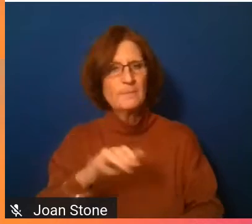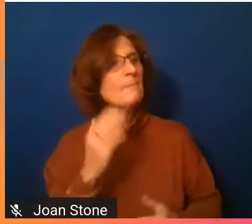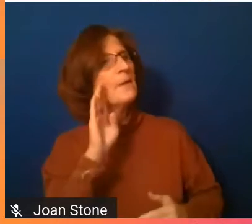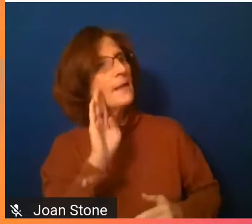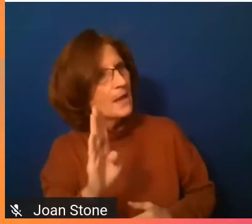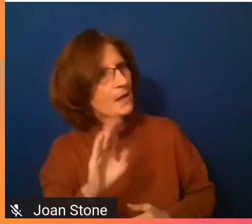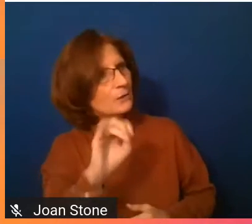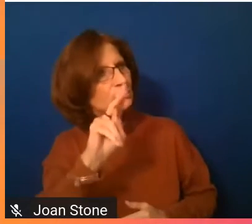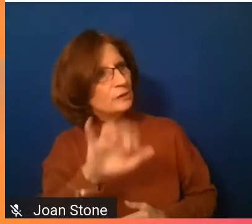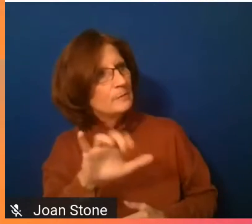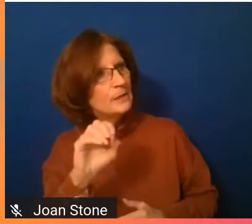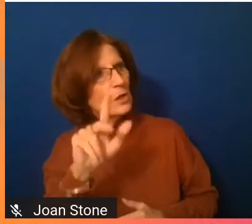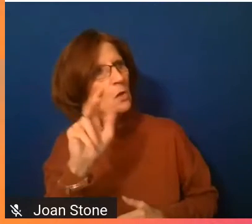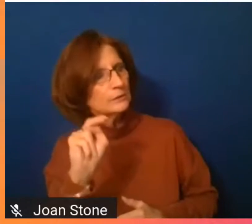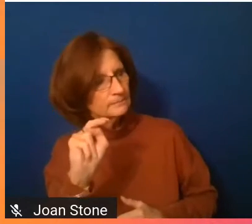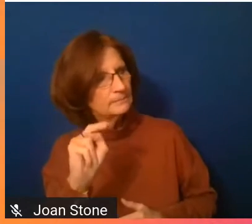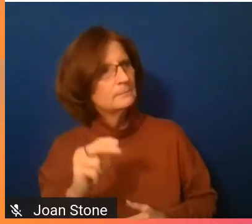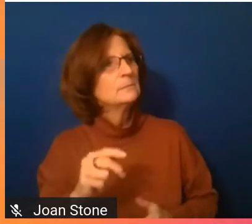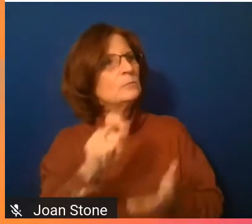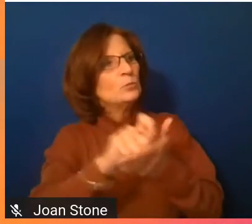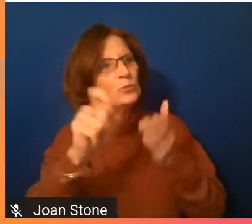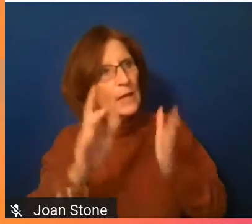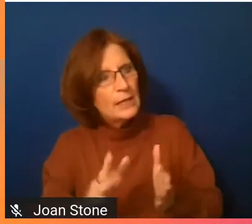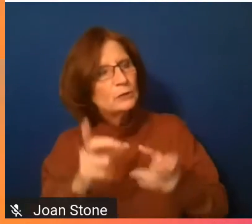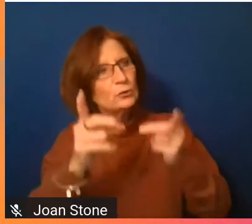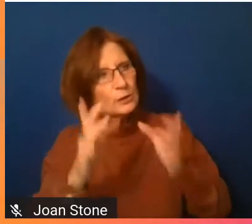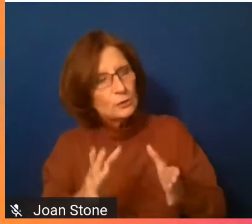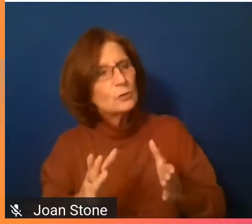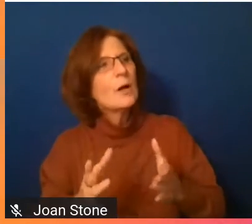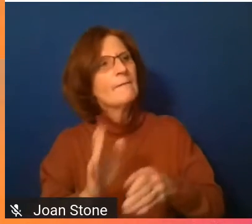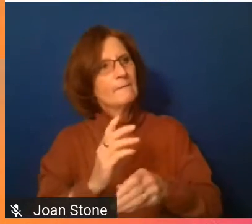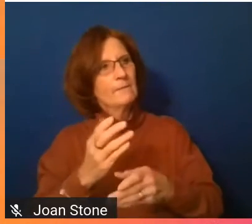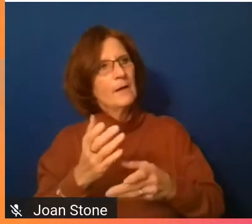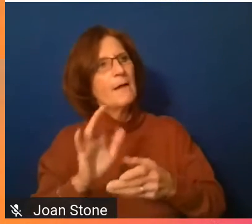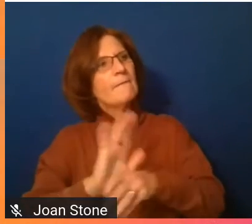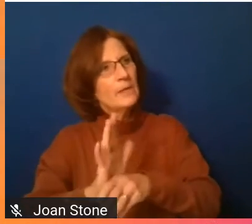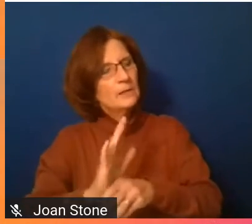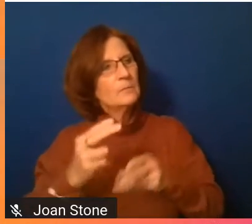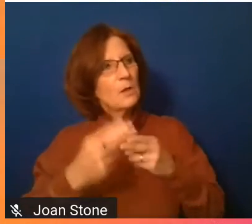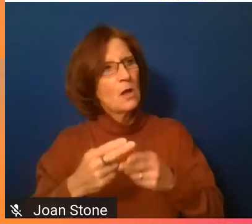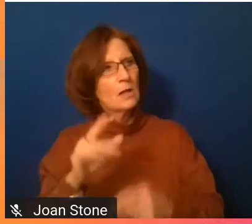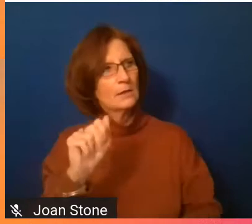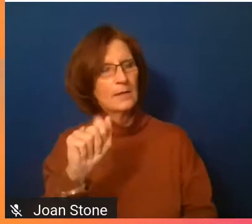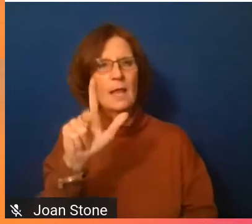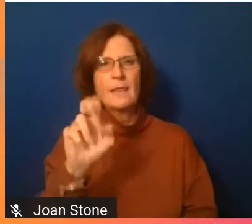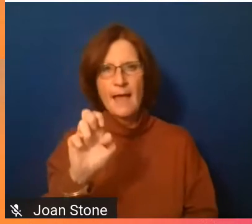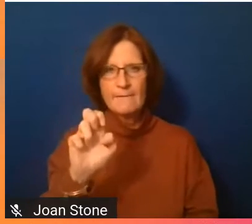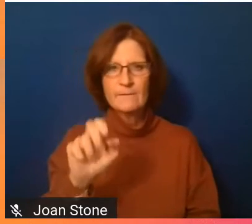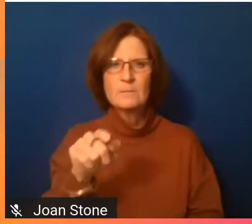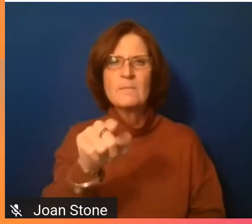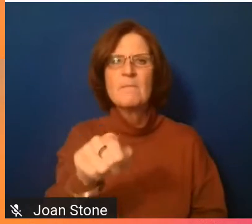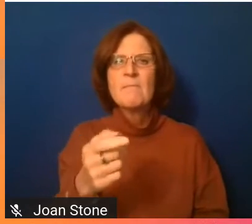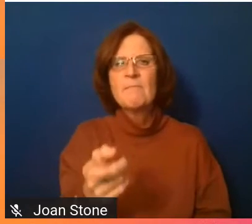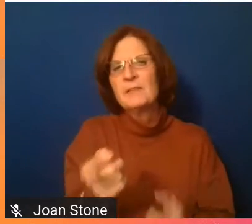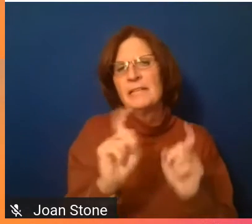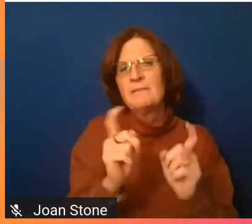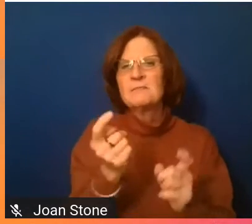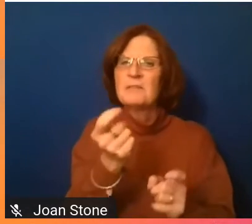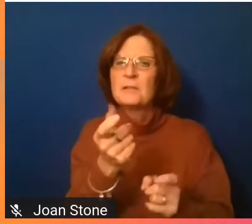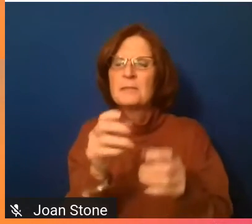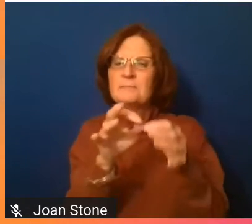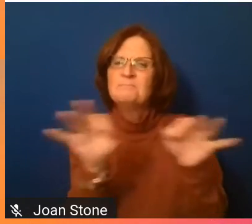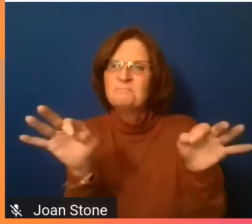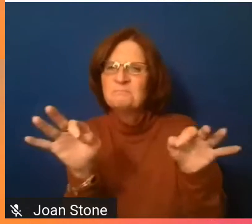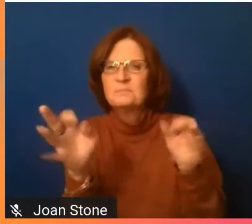I'm Jimmy Olsson. I'm a writer-director of a short film called Alive. And give us a log line. It's